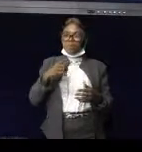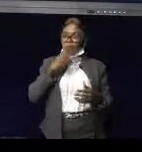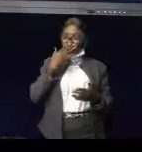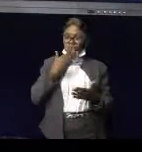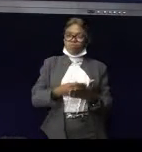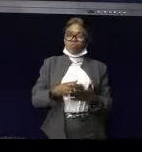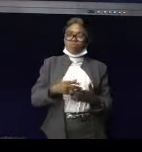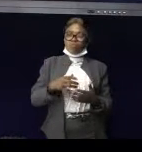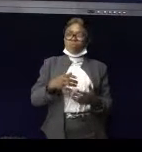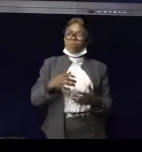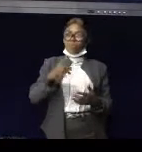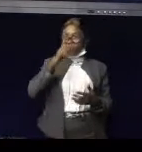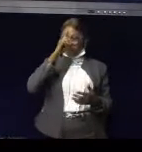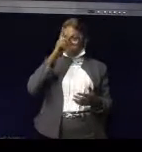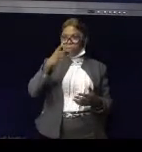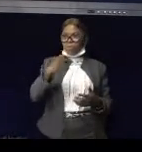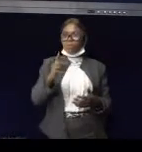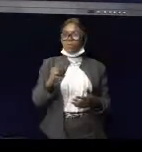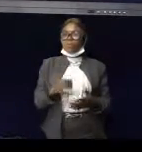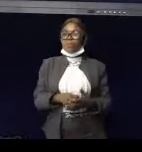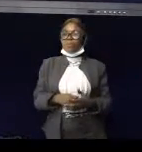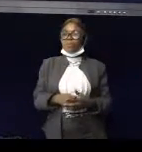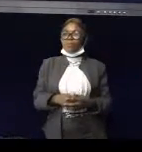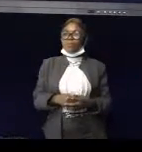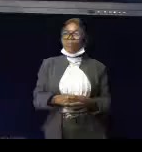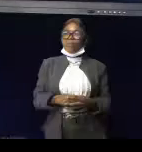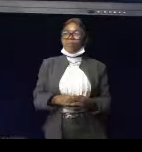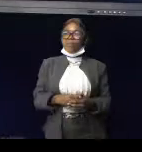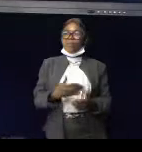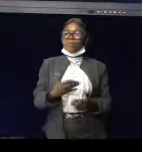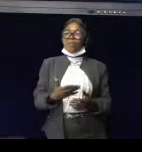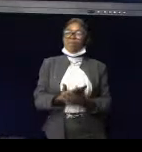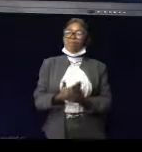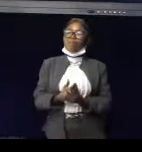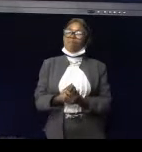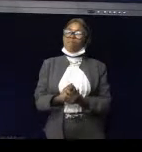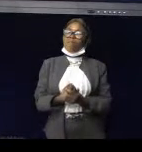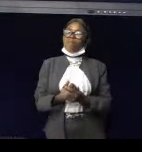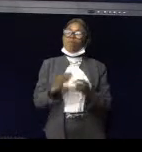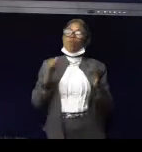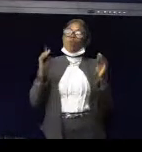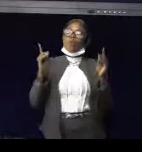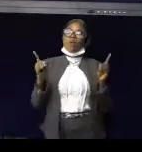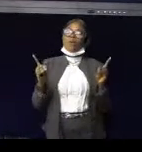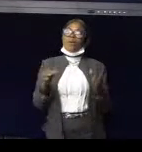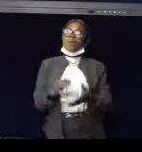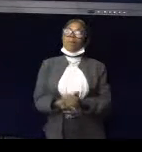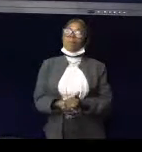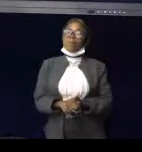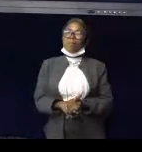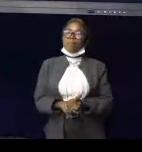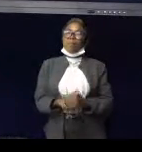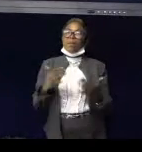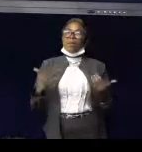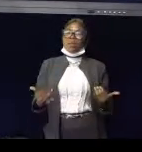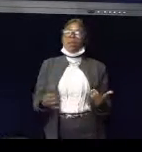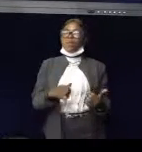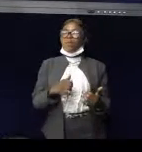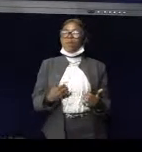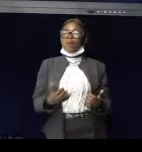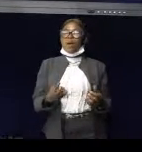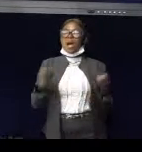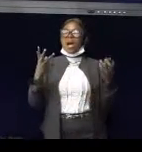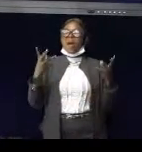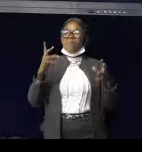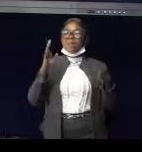were 60 girls there in the school gathering. Okay. Now this